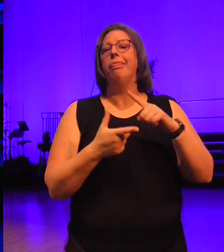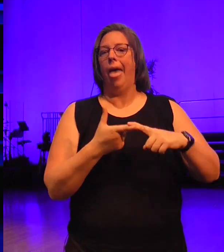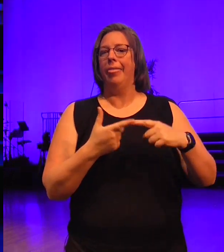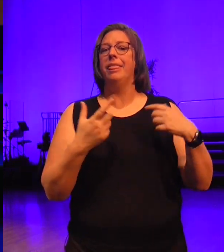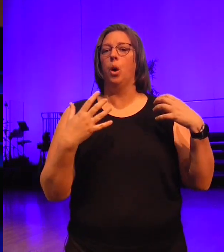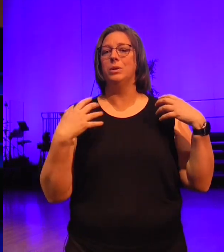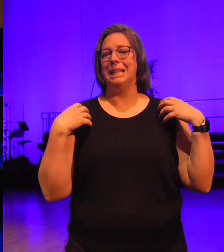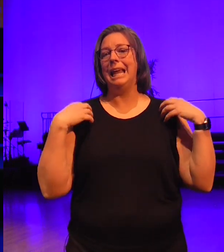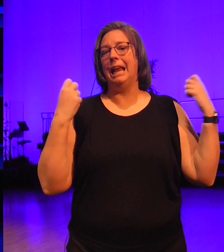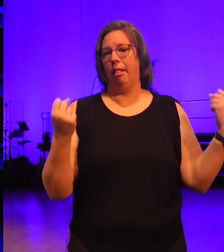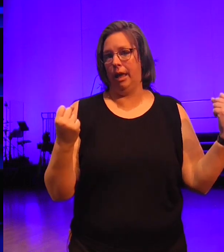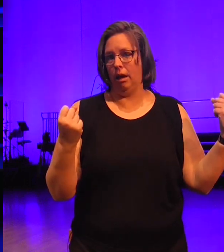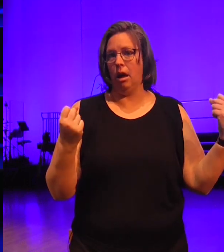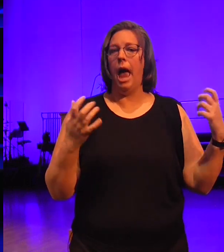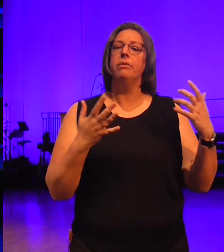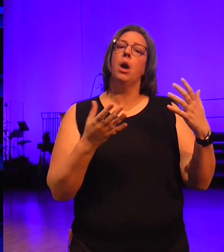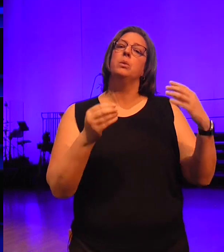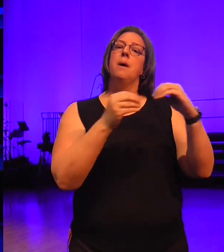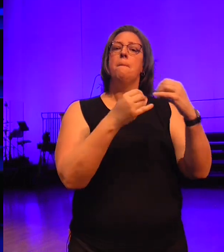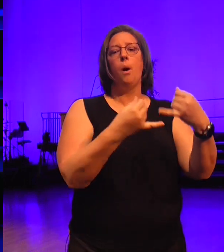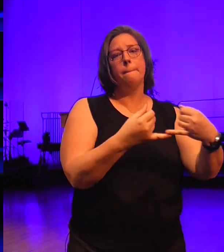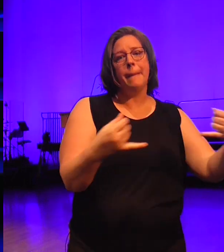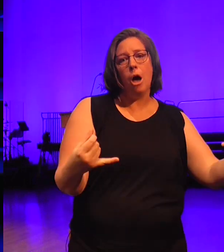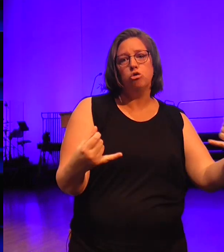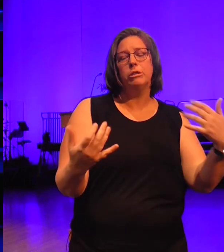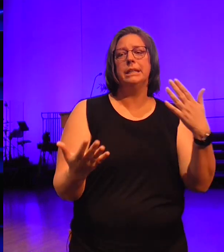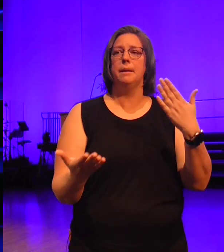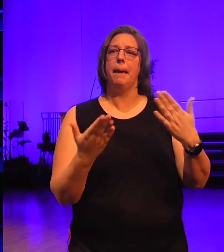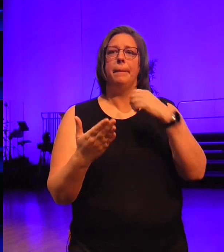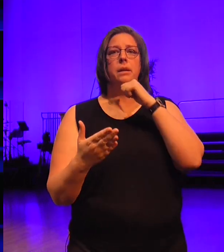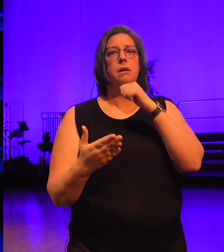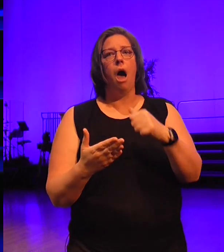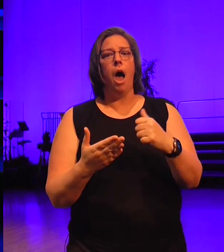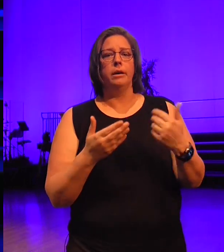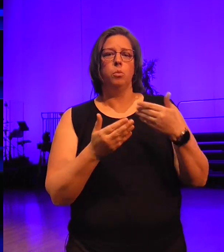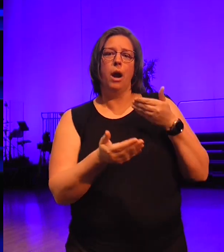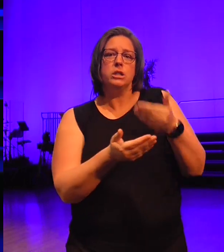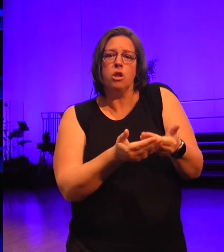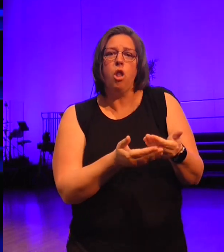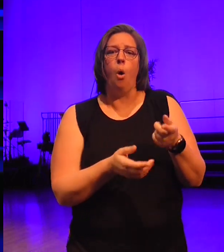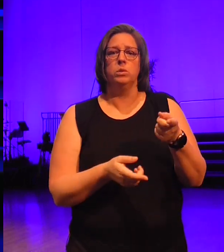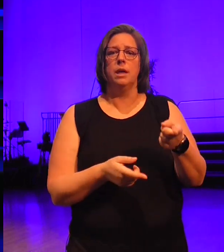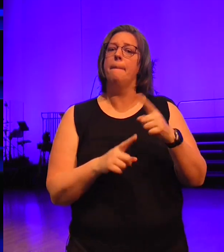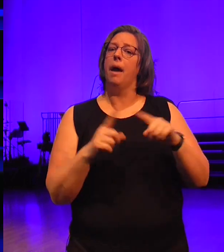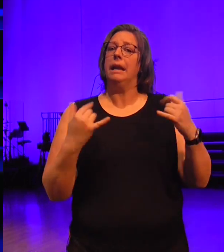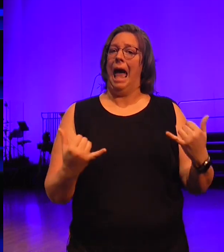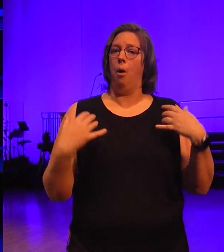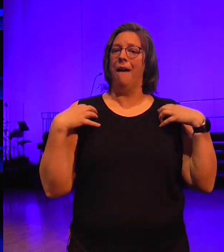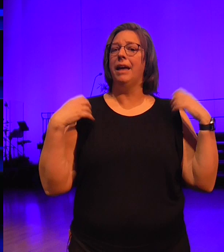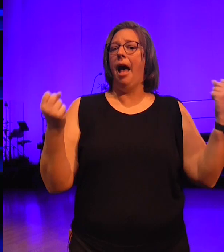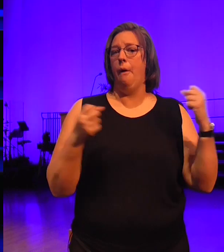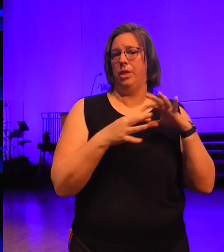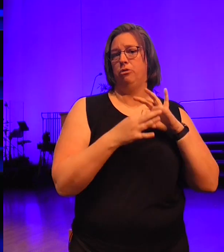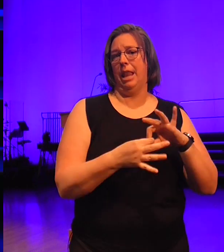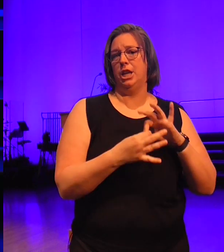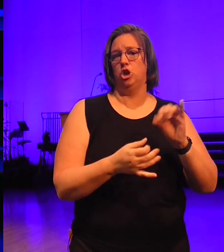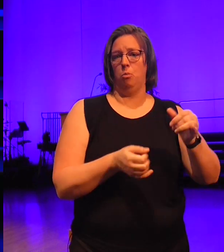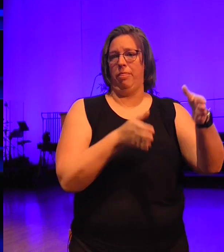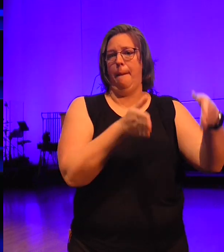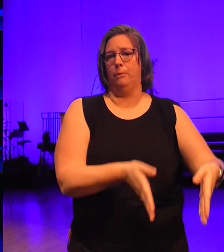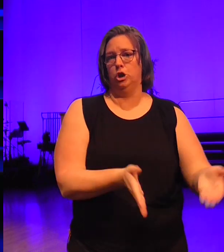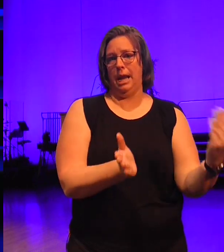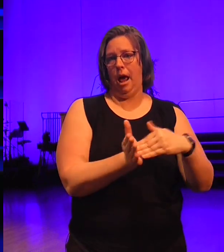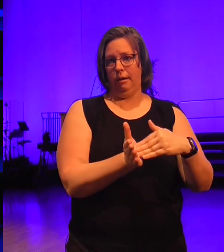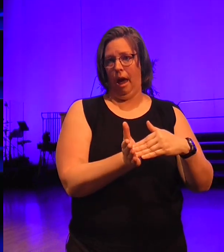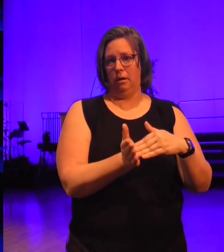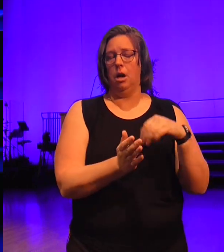some boundaries and perhaps not the same level of intimacy there, I have a healthy relationship with this person again. And I'd like to think that